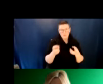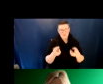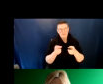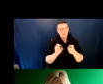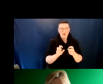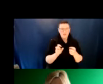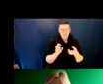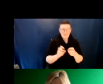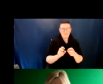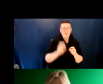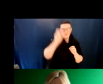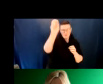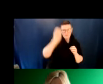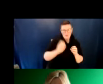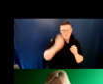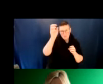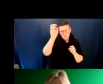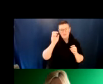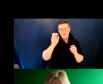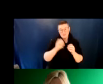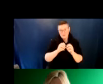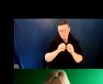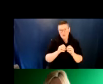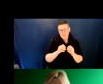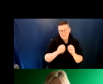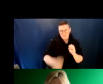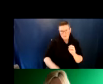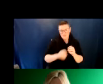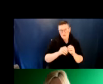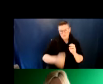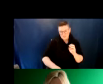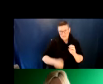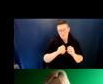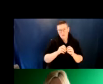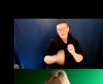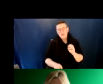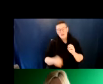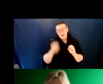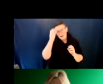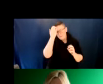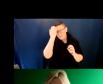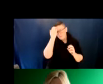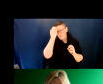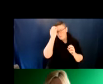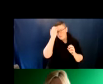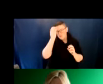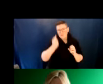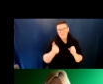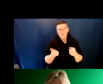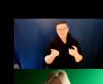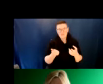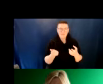people were faster to recall the positive memories when they were moving marbles up and faster to recall the negative memories when they were moving it down,